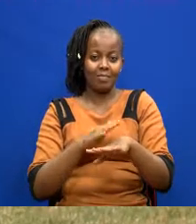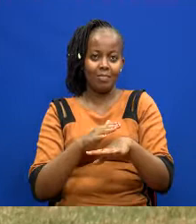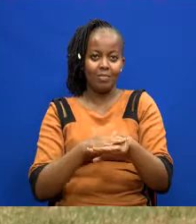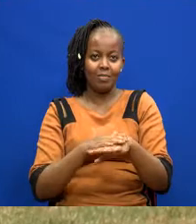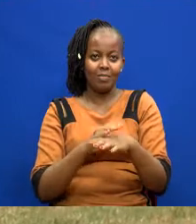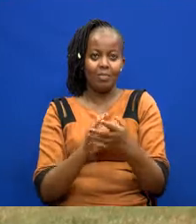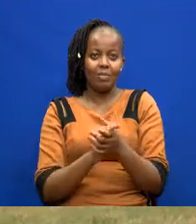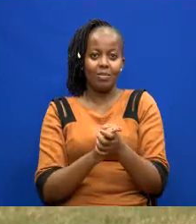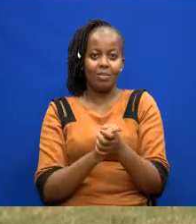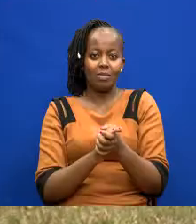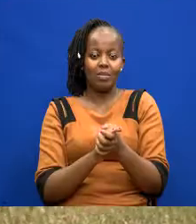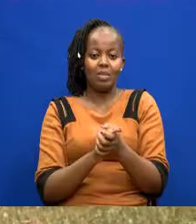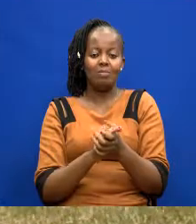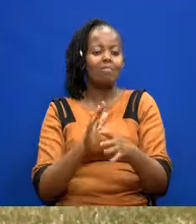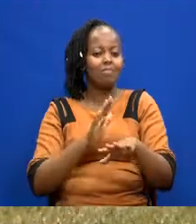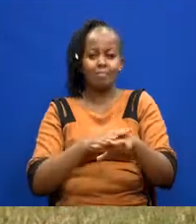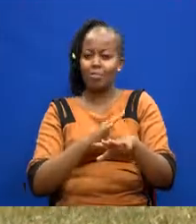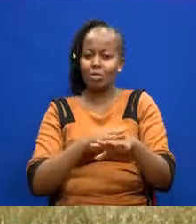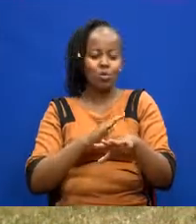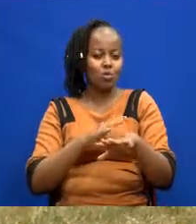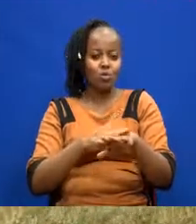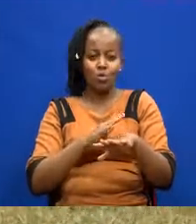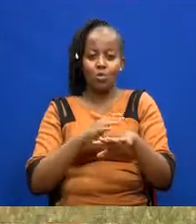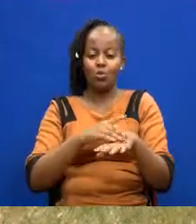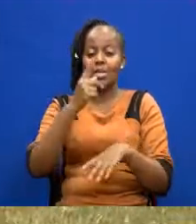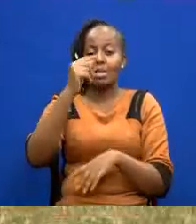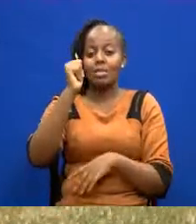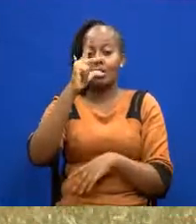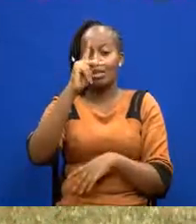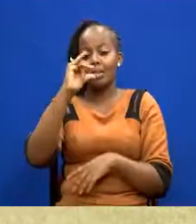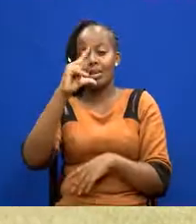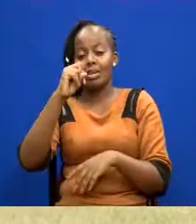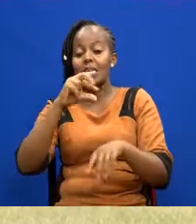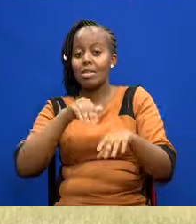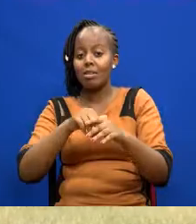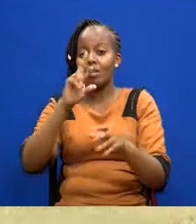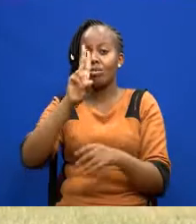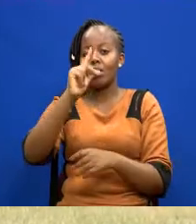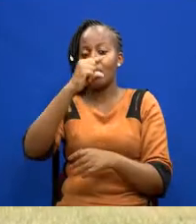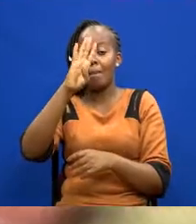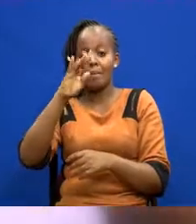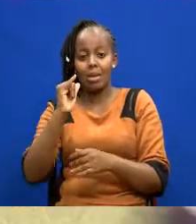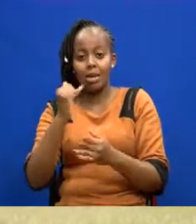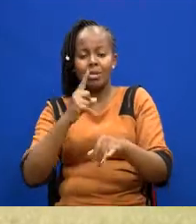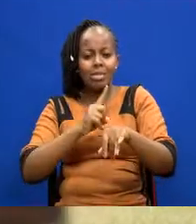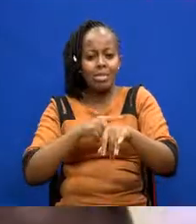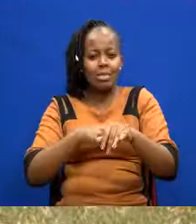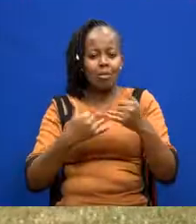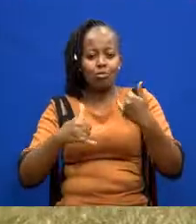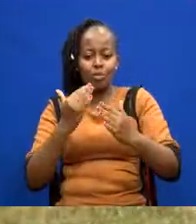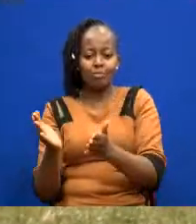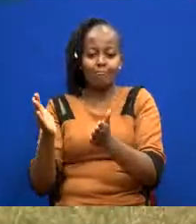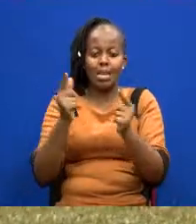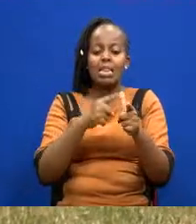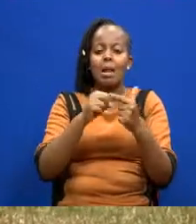Good, good arm wraps. That's the tough, good tackling in rugby. Well done. Any player coming to you, you smash it down. And